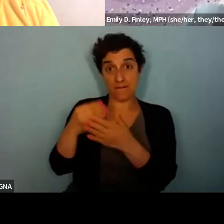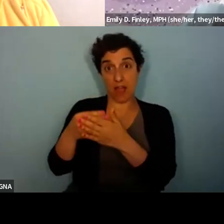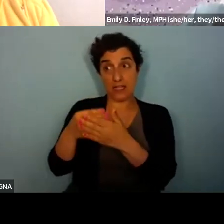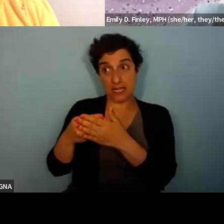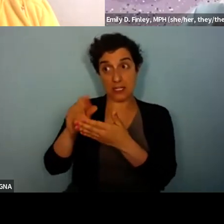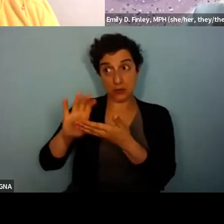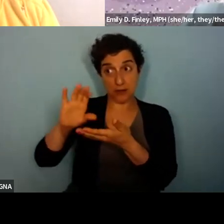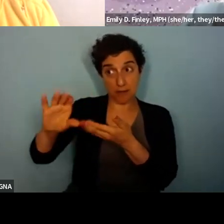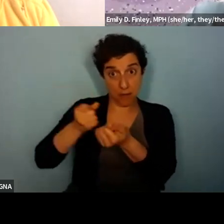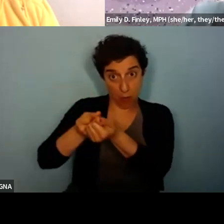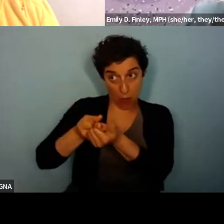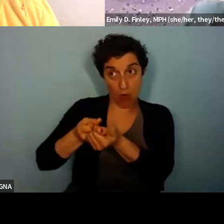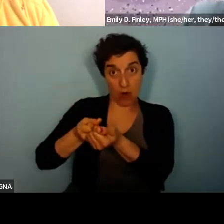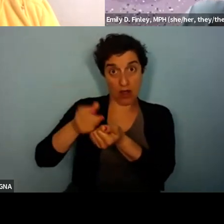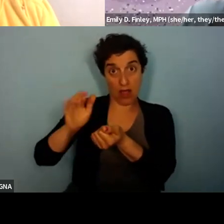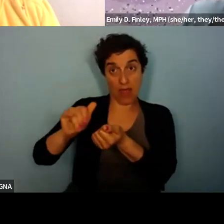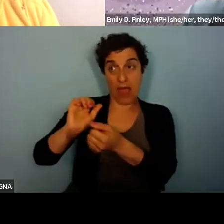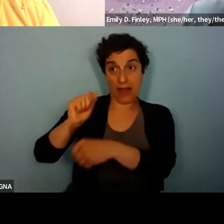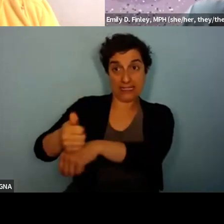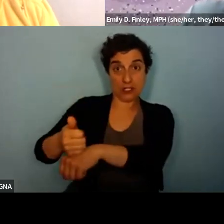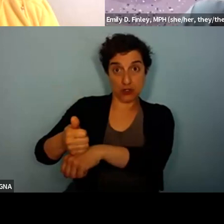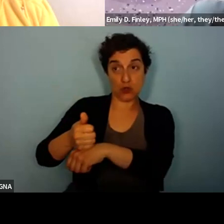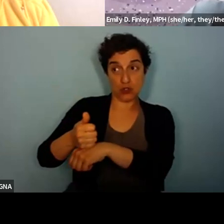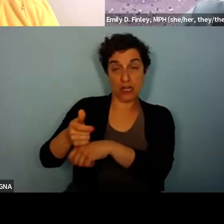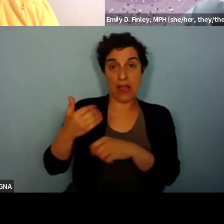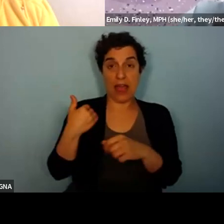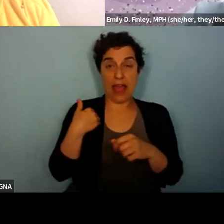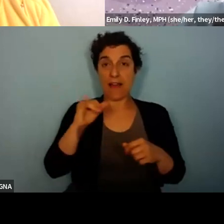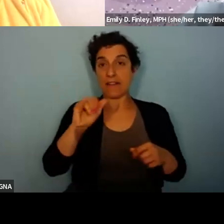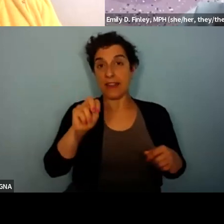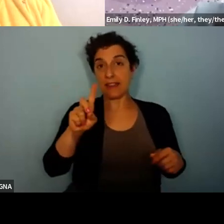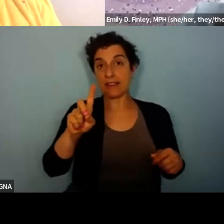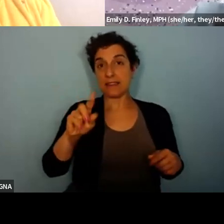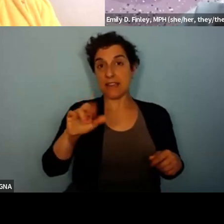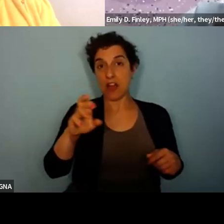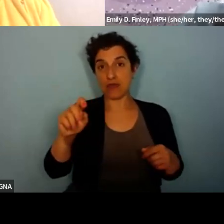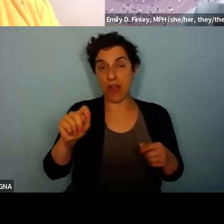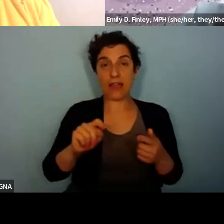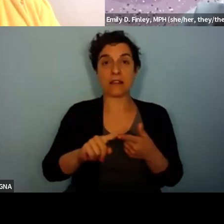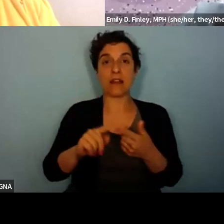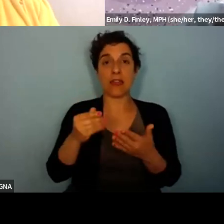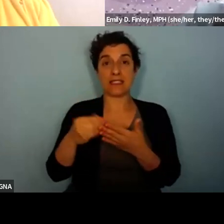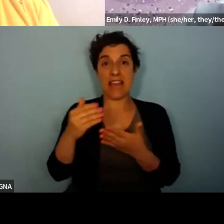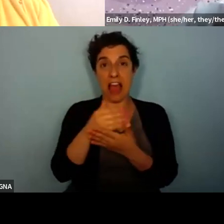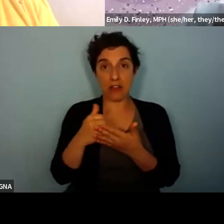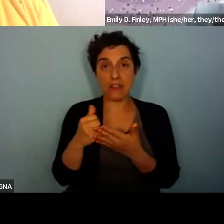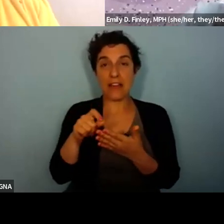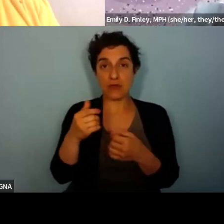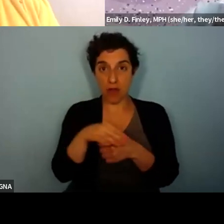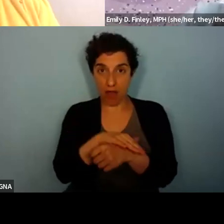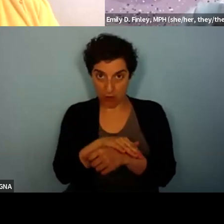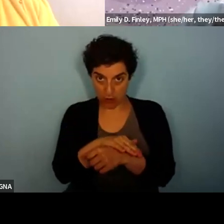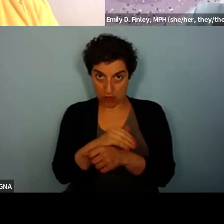there's the indirect that's negotiated, there's a certain amount of salaries that need to be covered by